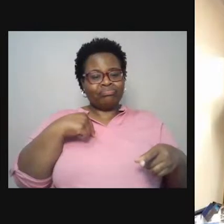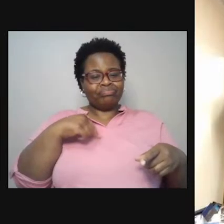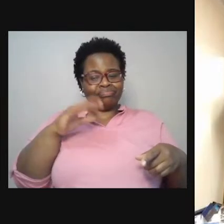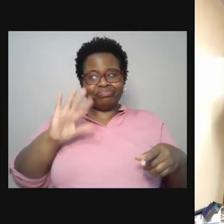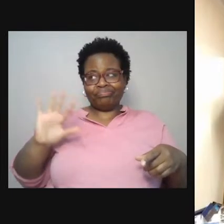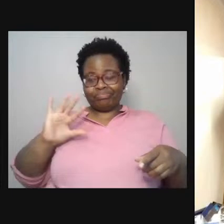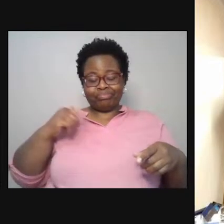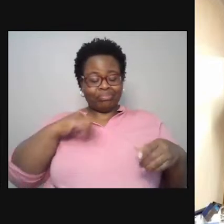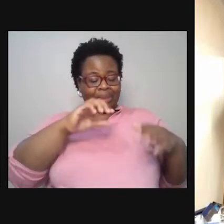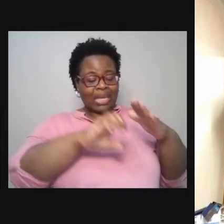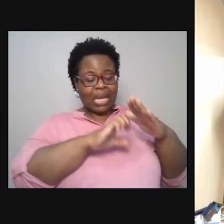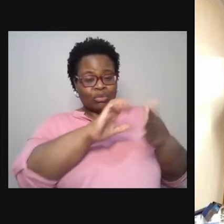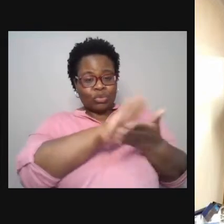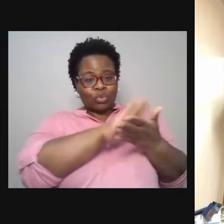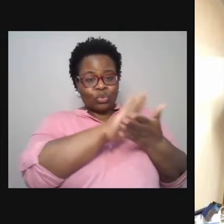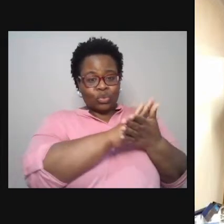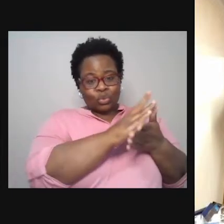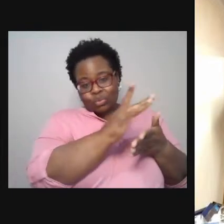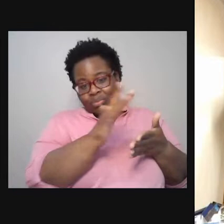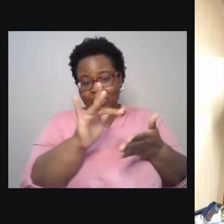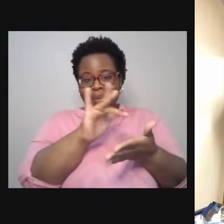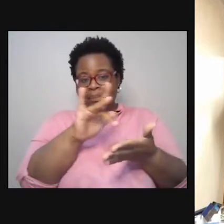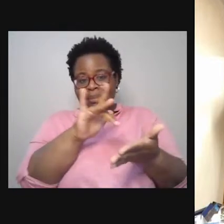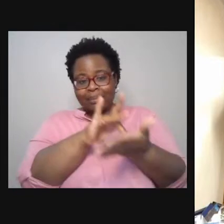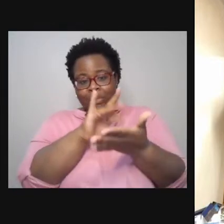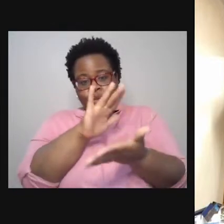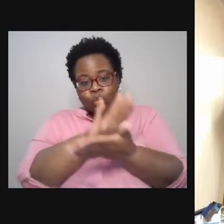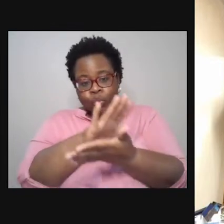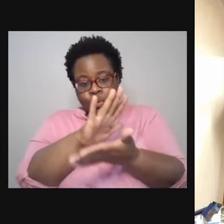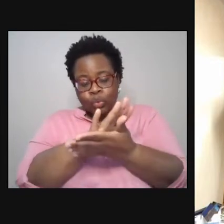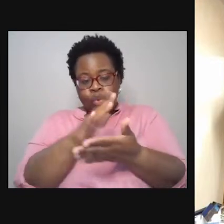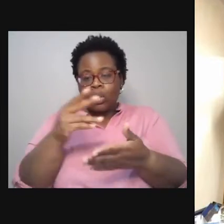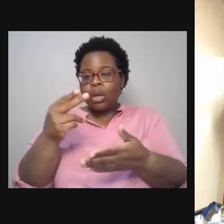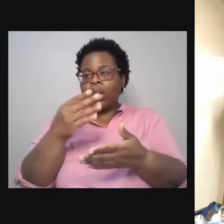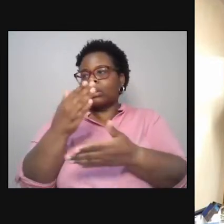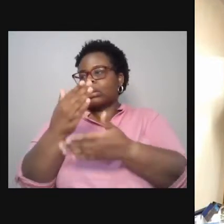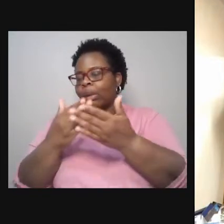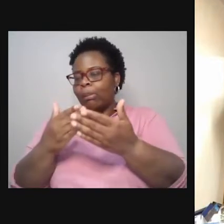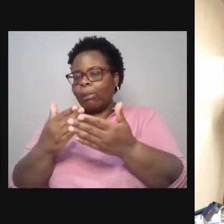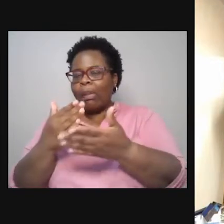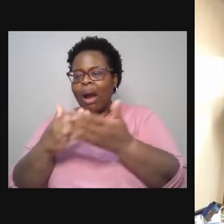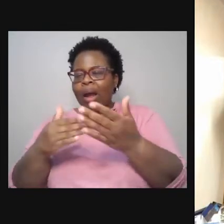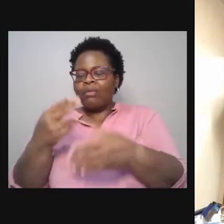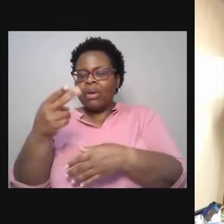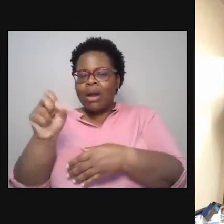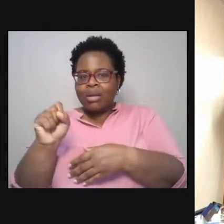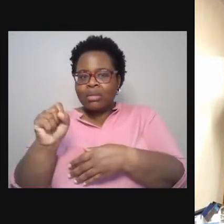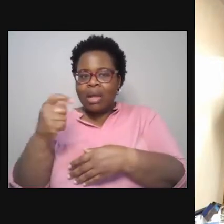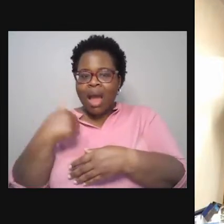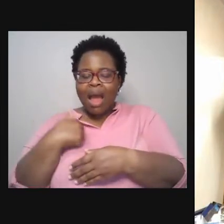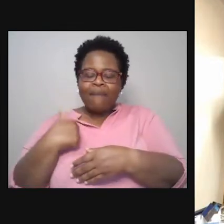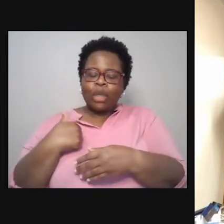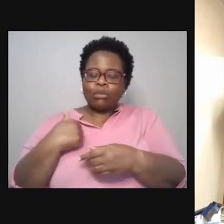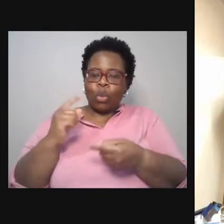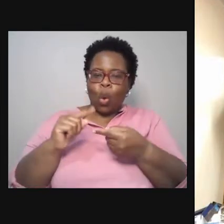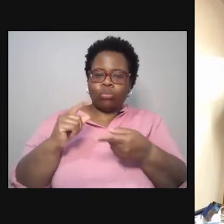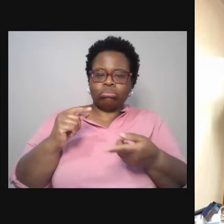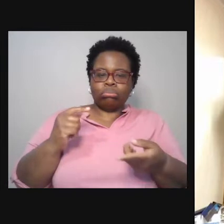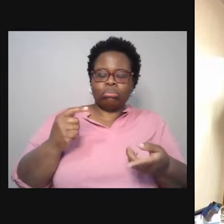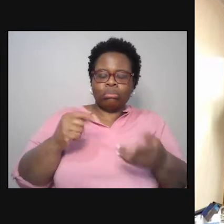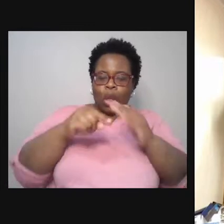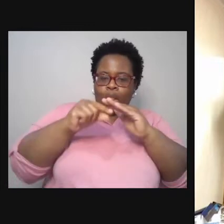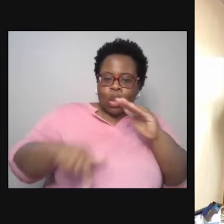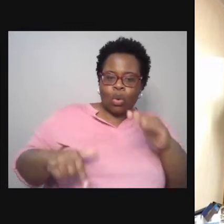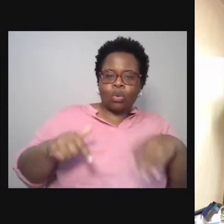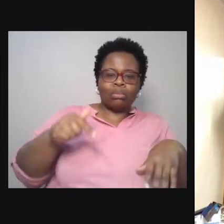When I was in elementary school, throughout elementary to middle school and also some of high school, I grew up with